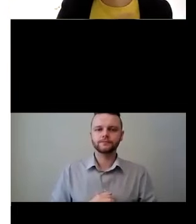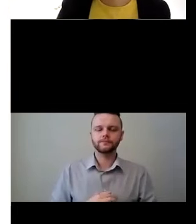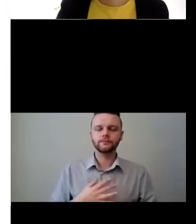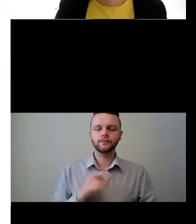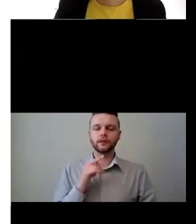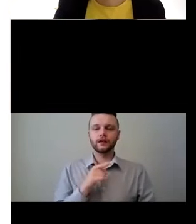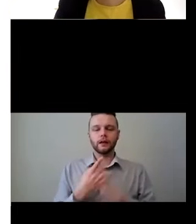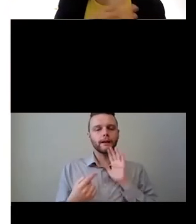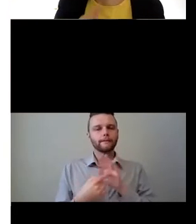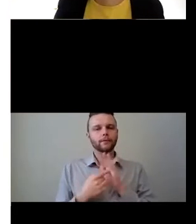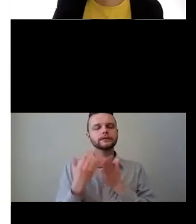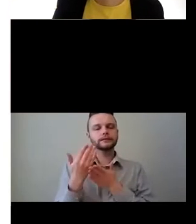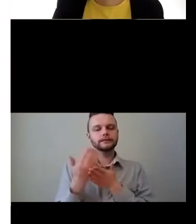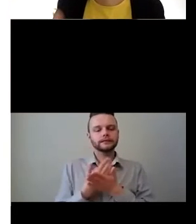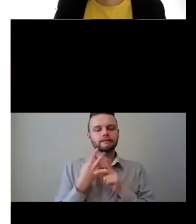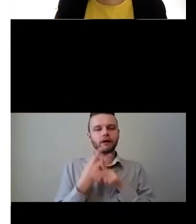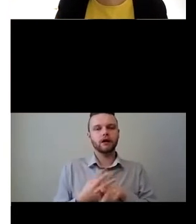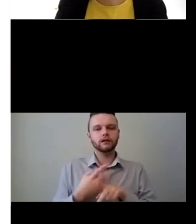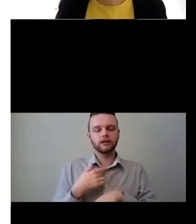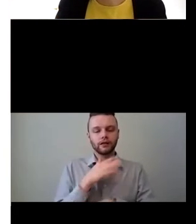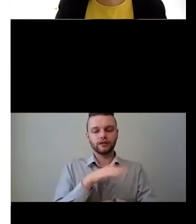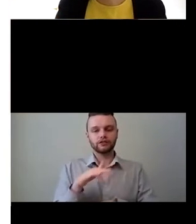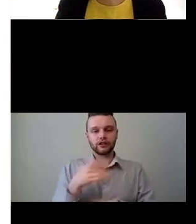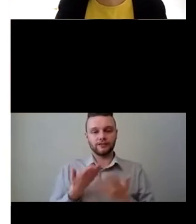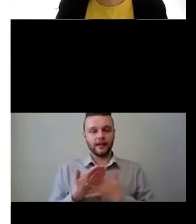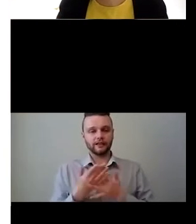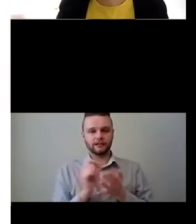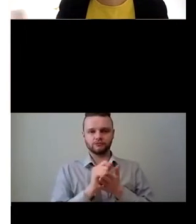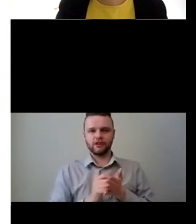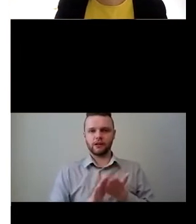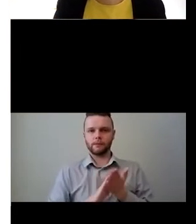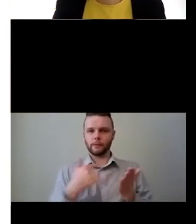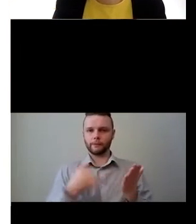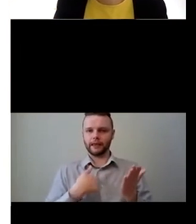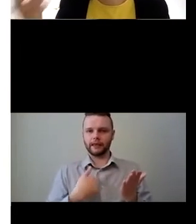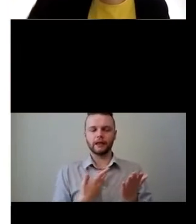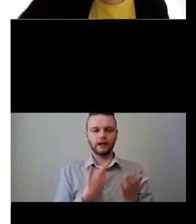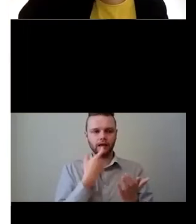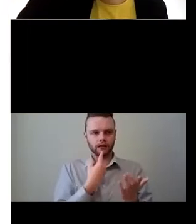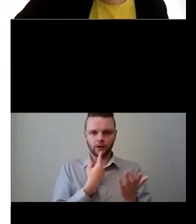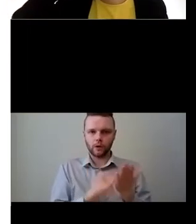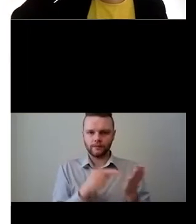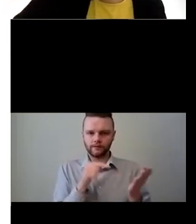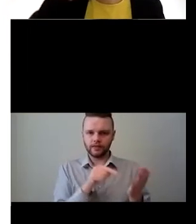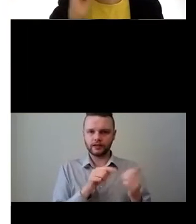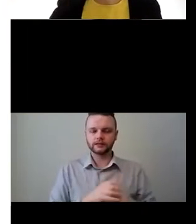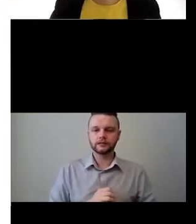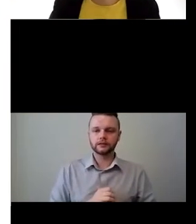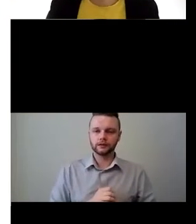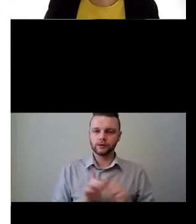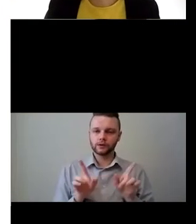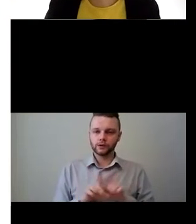safeguard, that the child has access to what is being written about them in the report and be able to comment on it, which also would